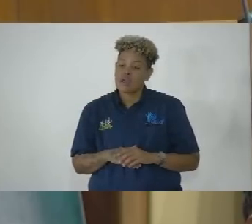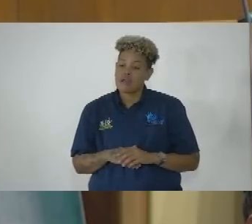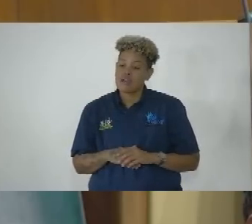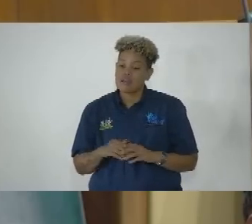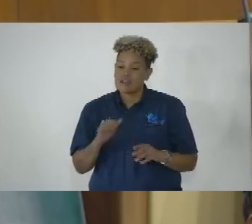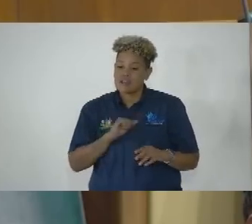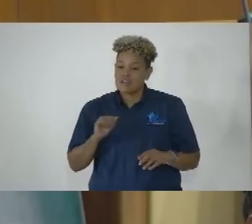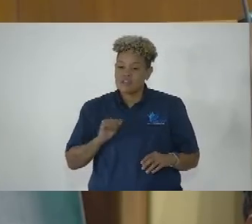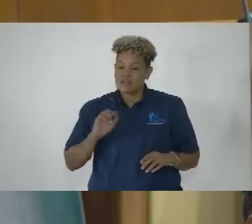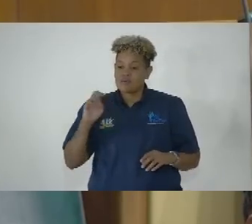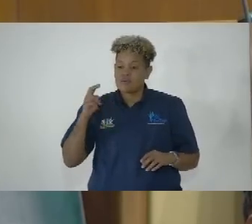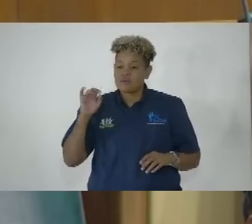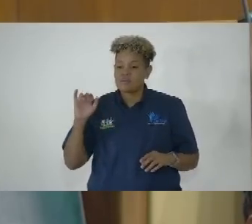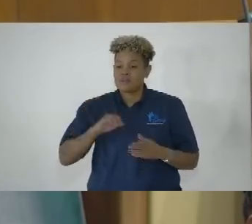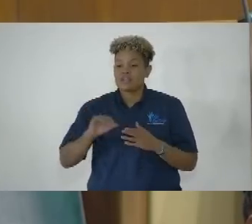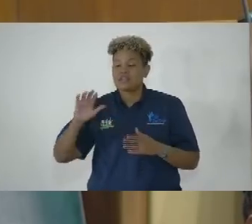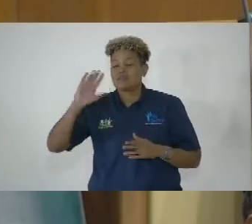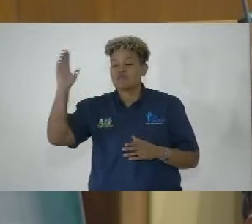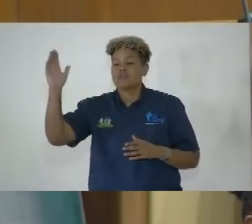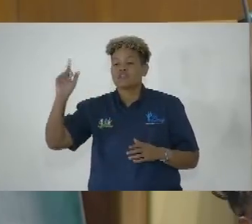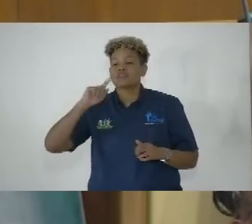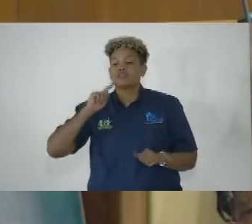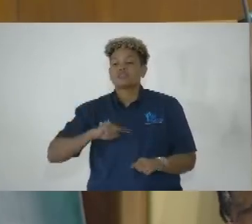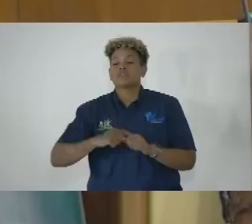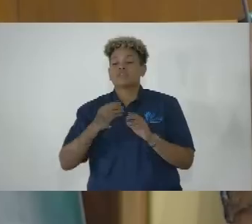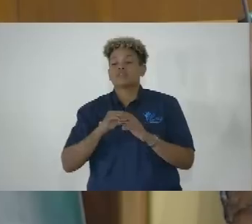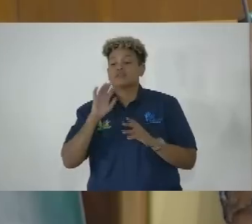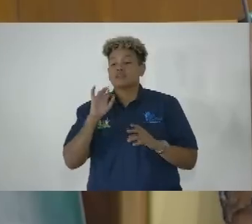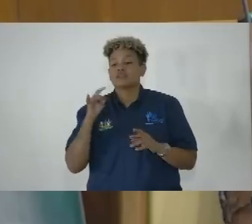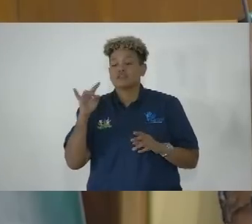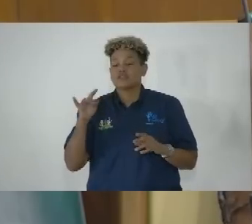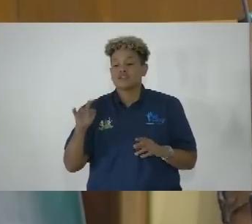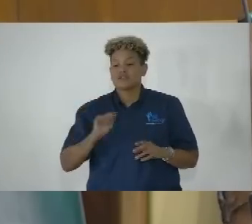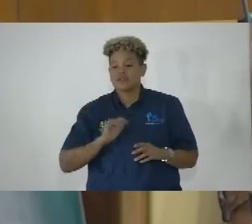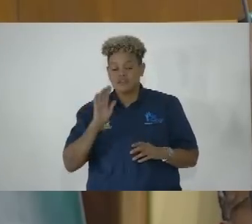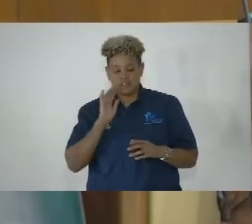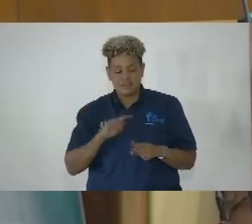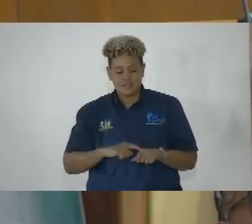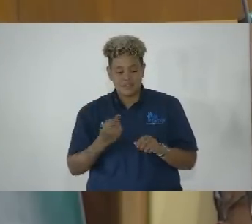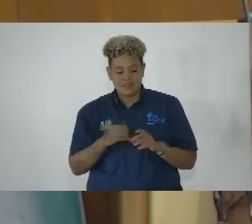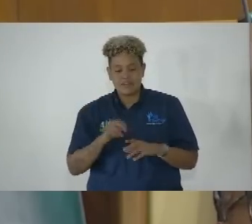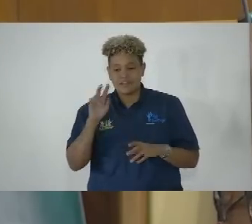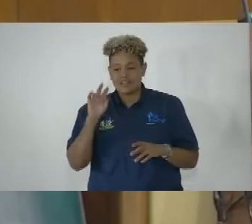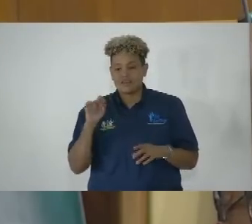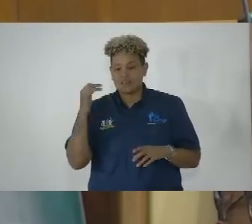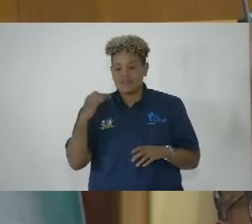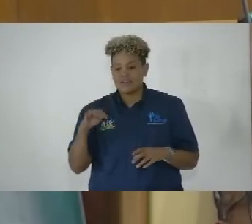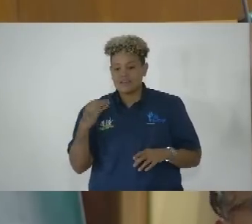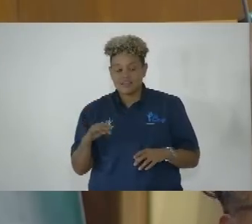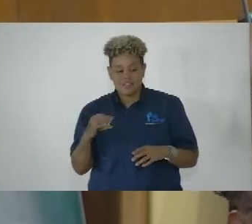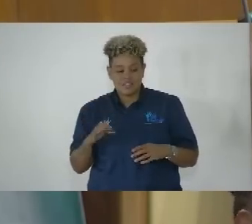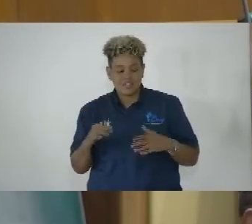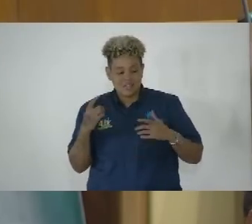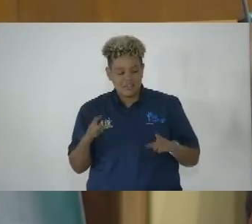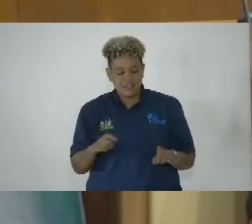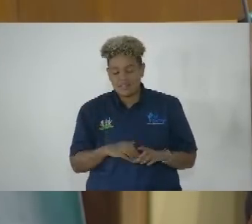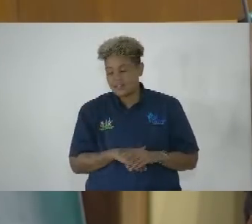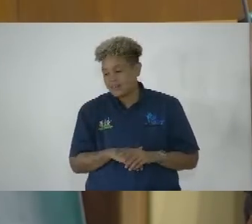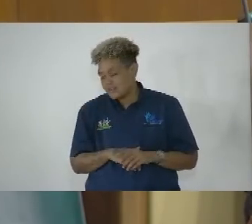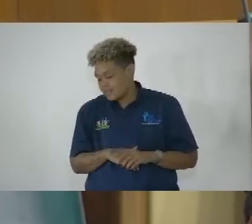Senator Webby, in his presentation, started in 2018, so I'm starting at 2019.